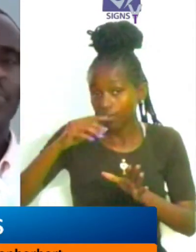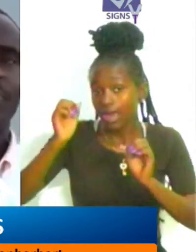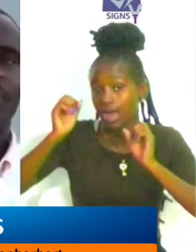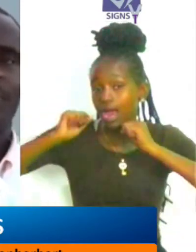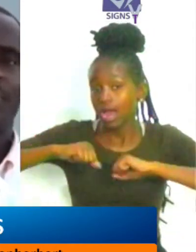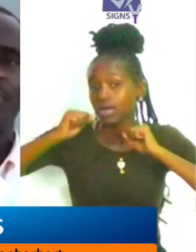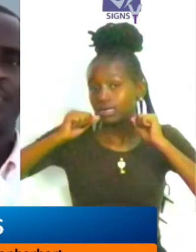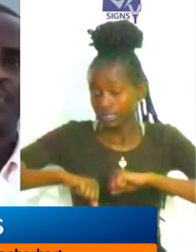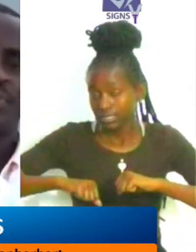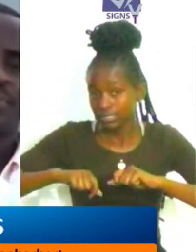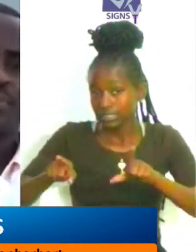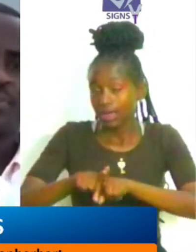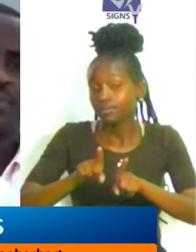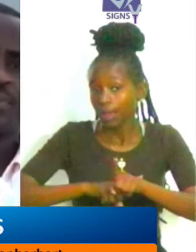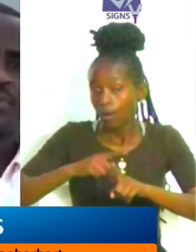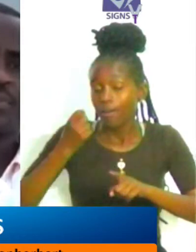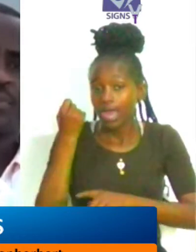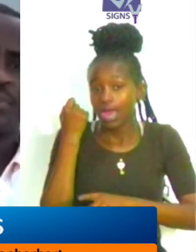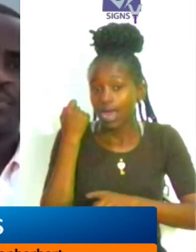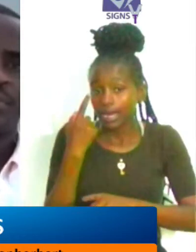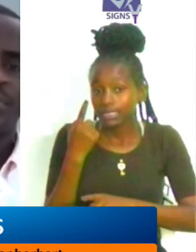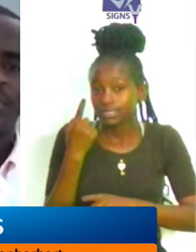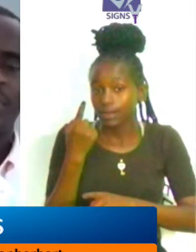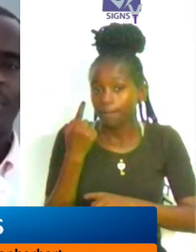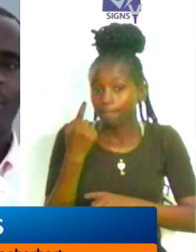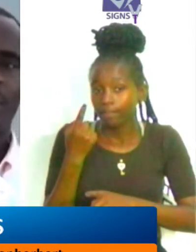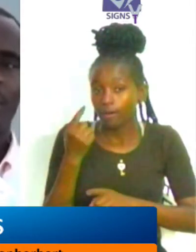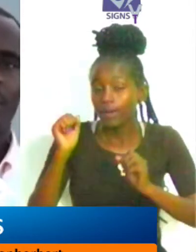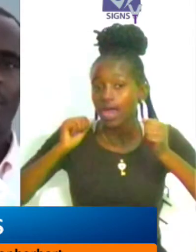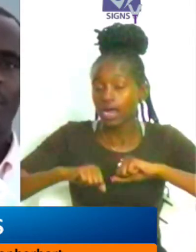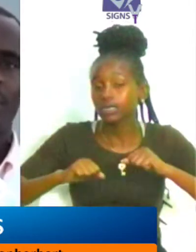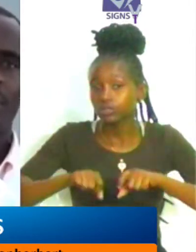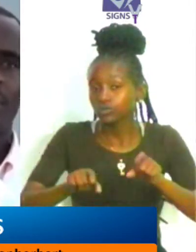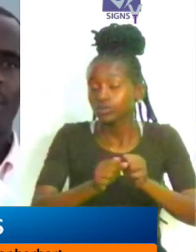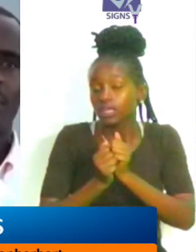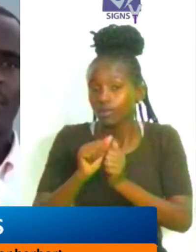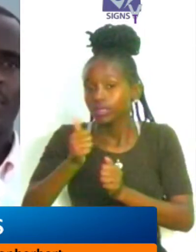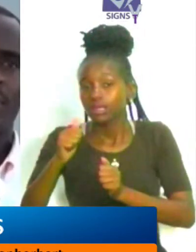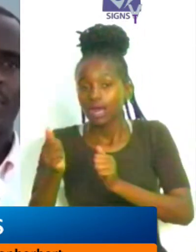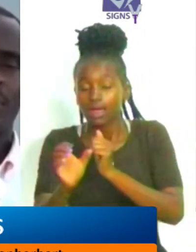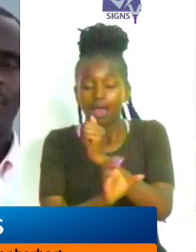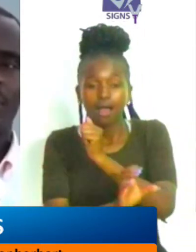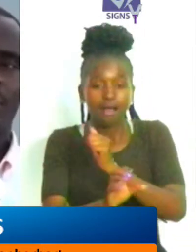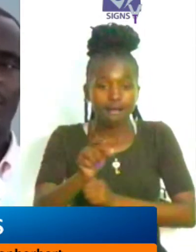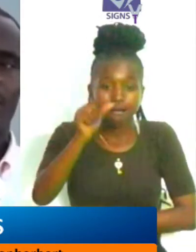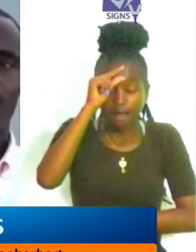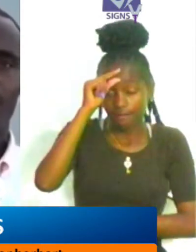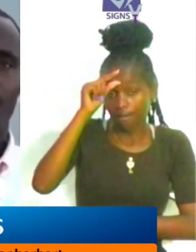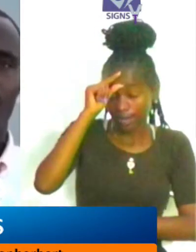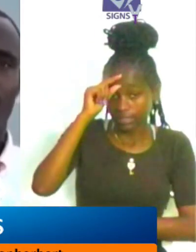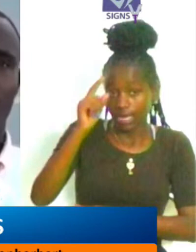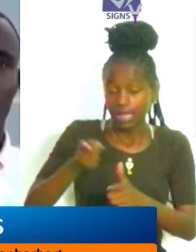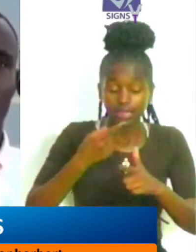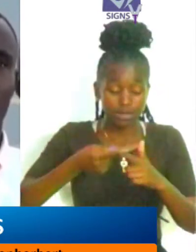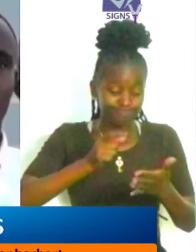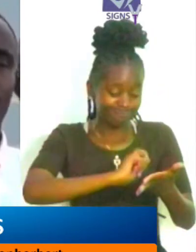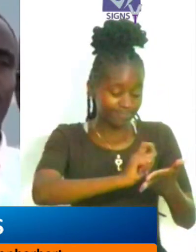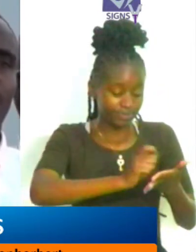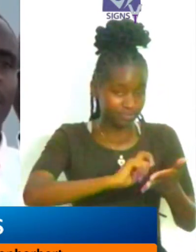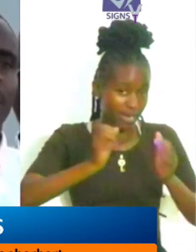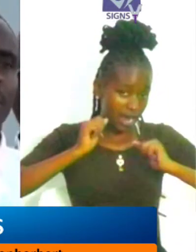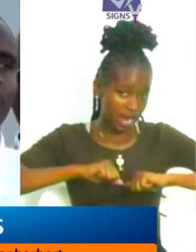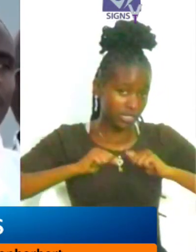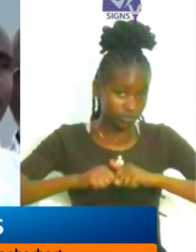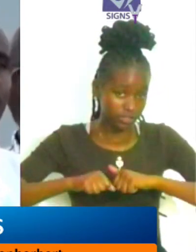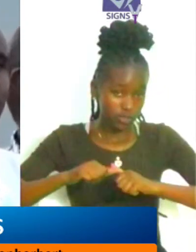memorandum of understanding with prospective governments and signed master framework agreements with respective